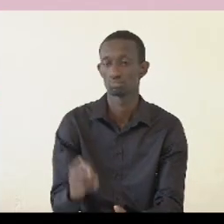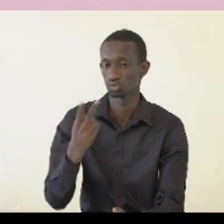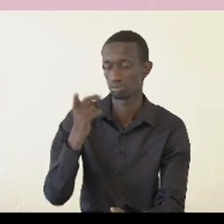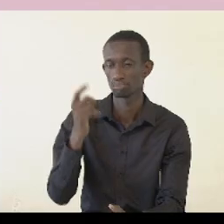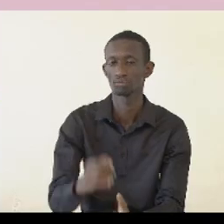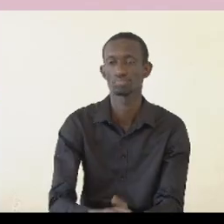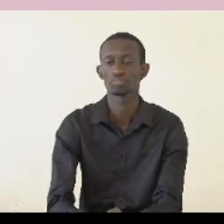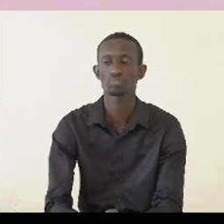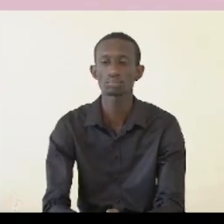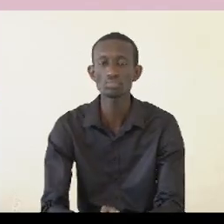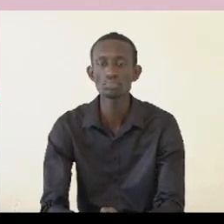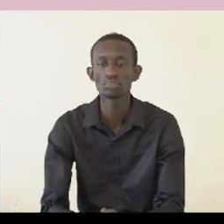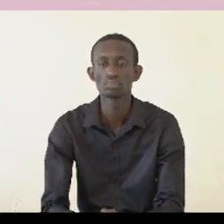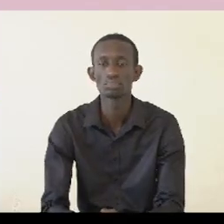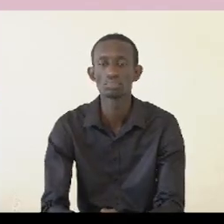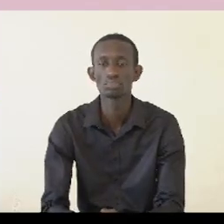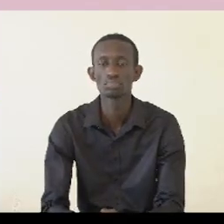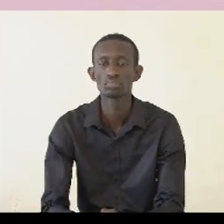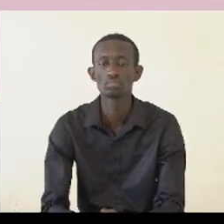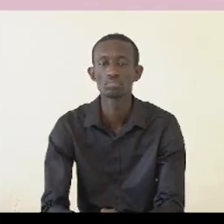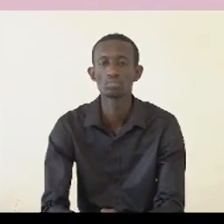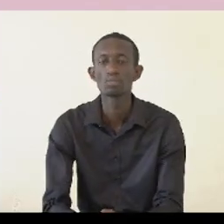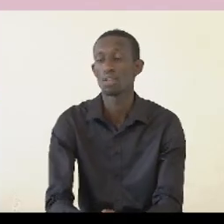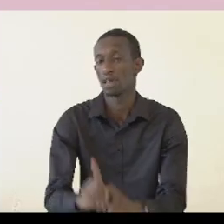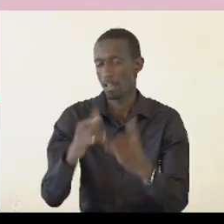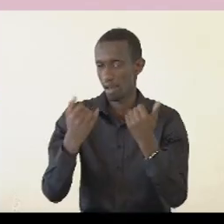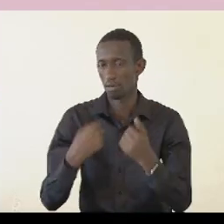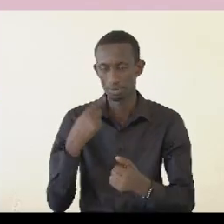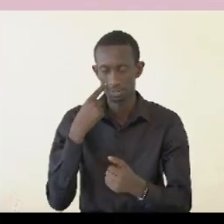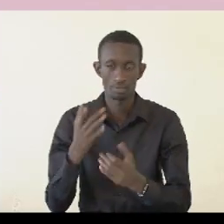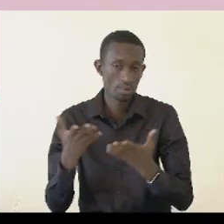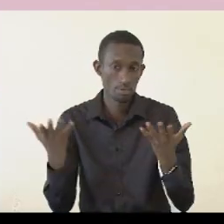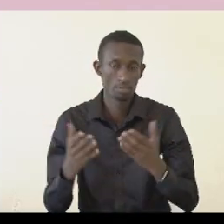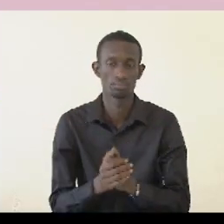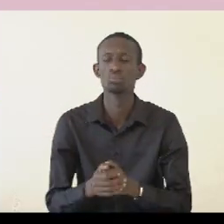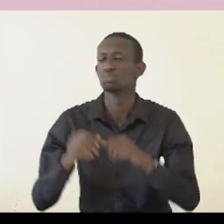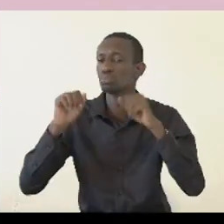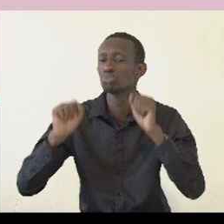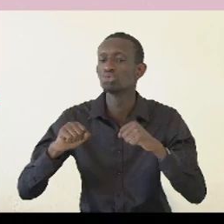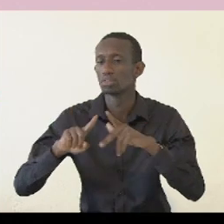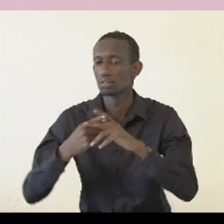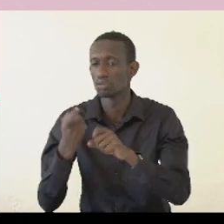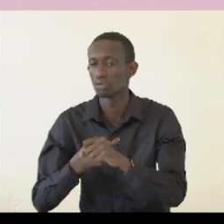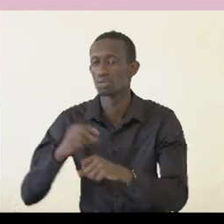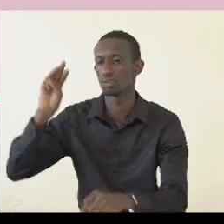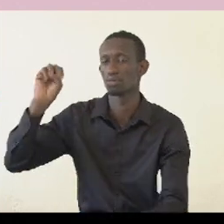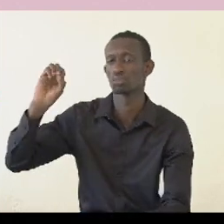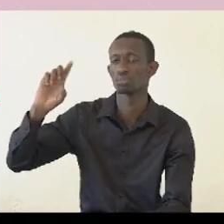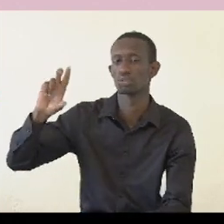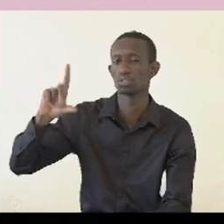okay? Now let us see how we can start from the molecular